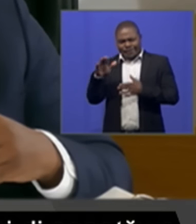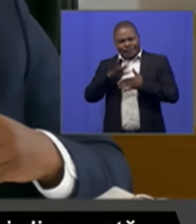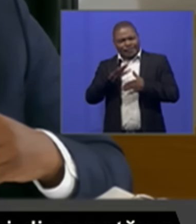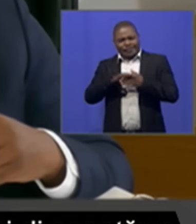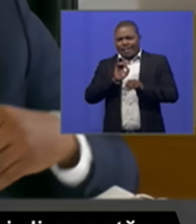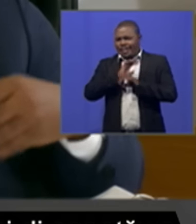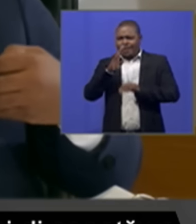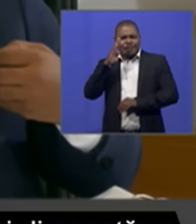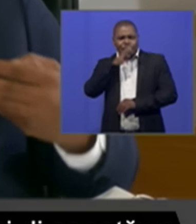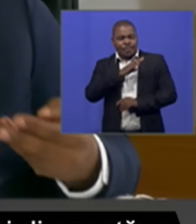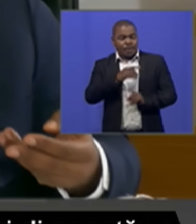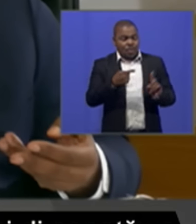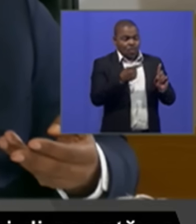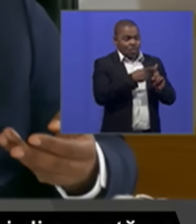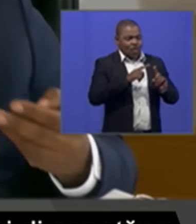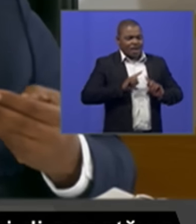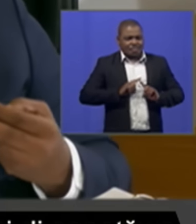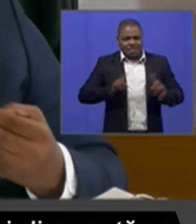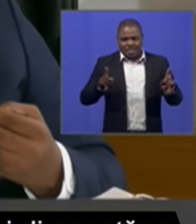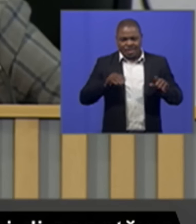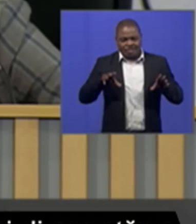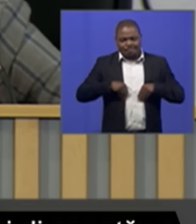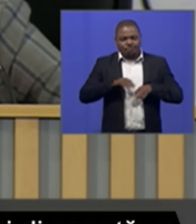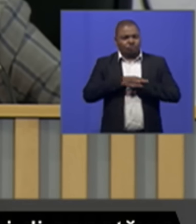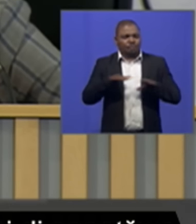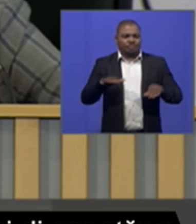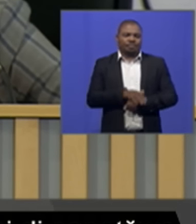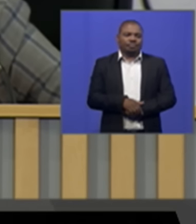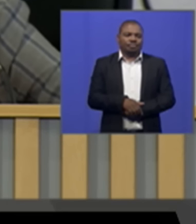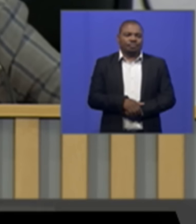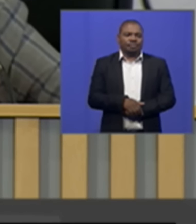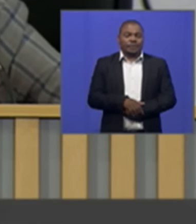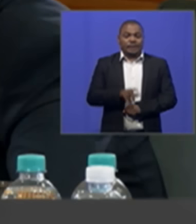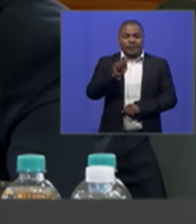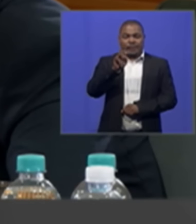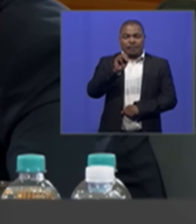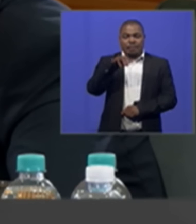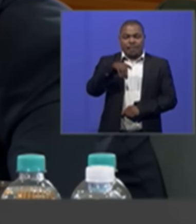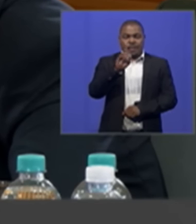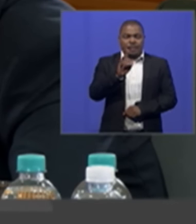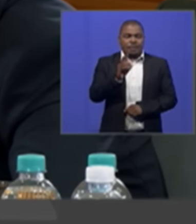seo Mnisi a sa dumelelanego le sona. Then we come to TMPD 3.